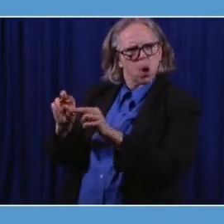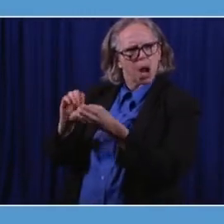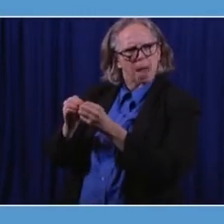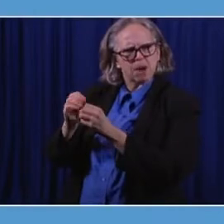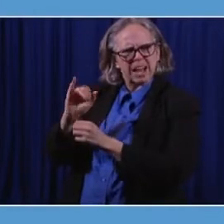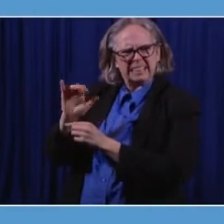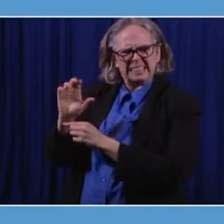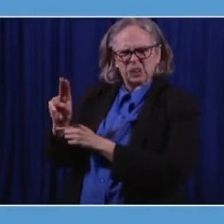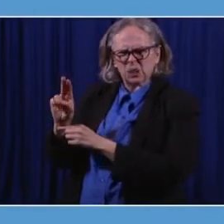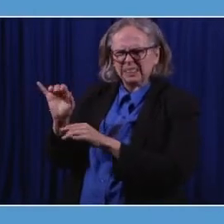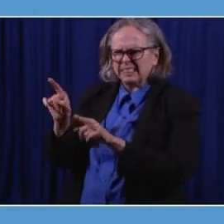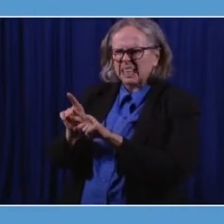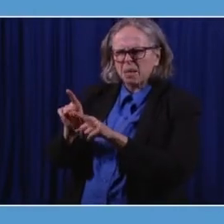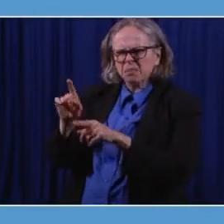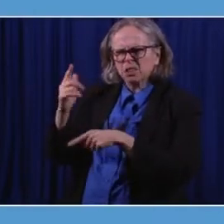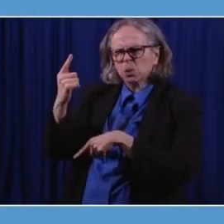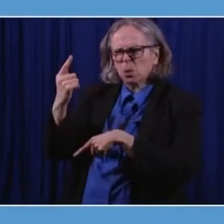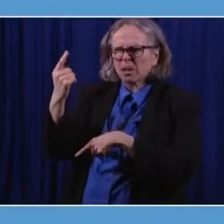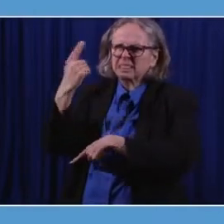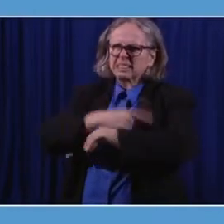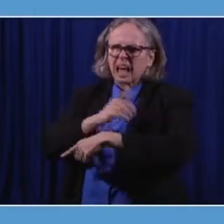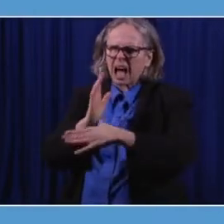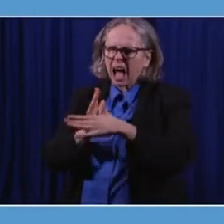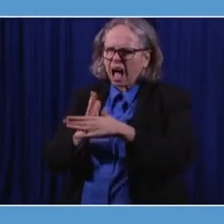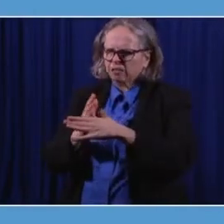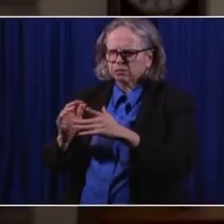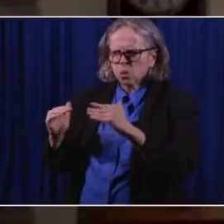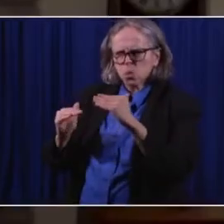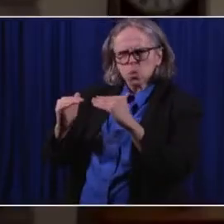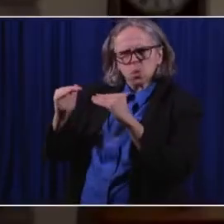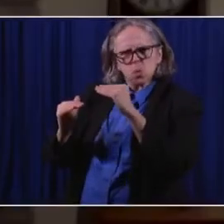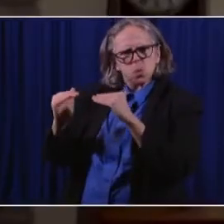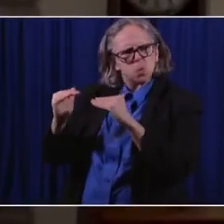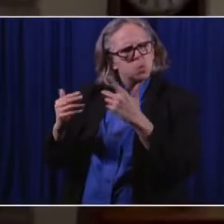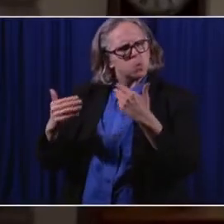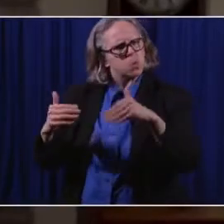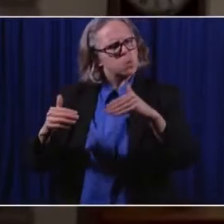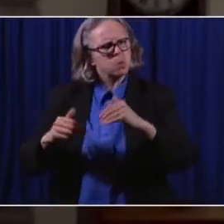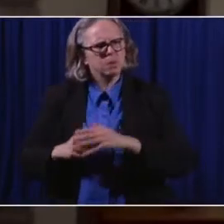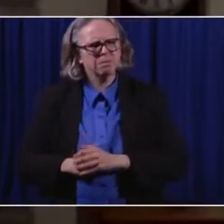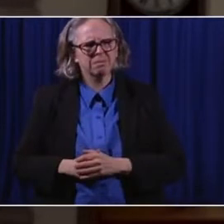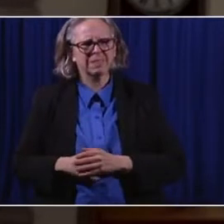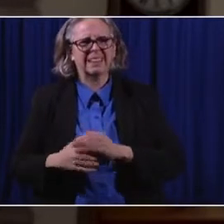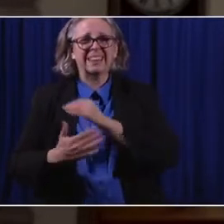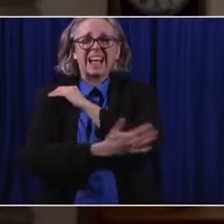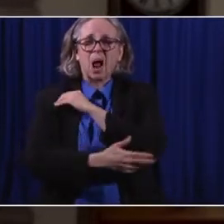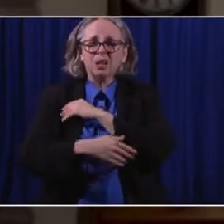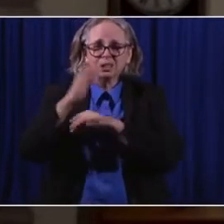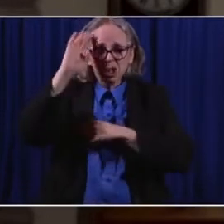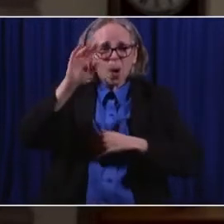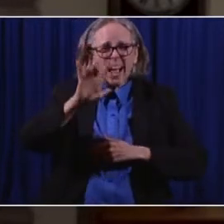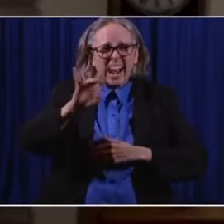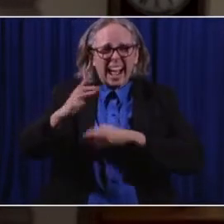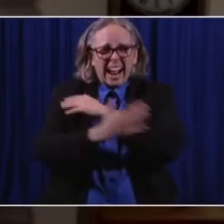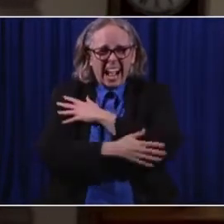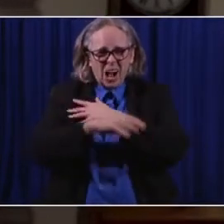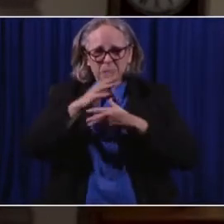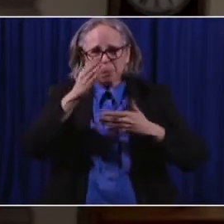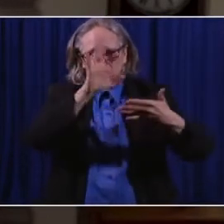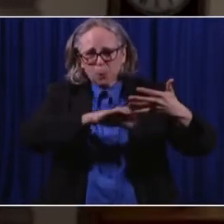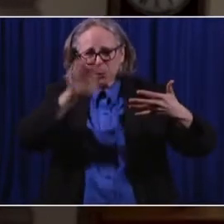21-day average. Eric, let's go to the 1 to 88 county slide. And again, this is